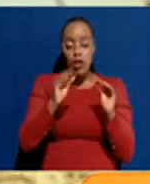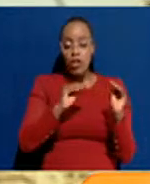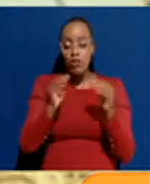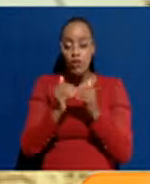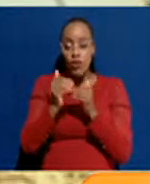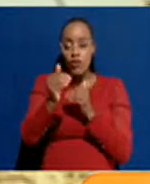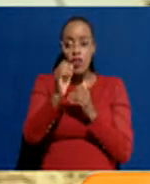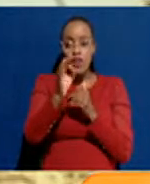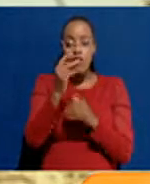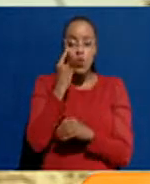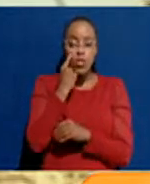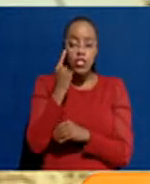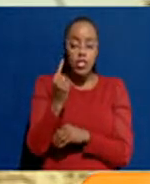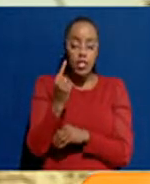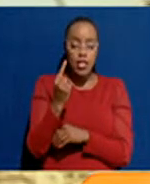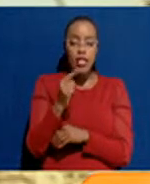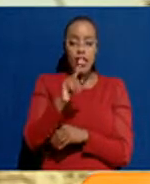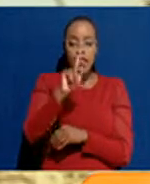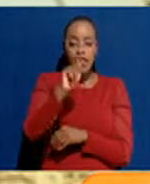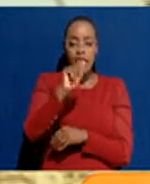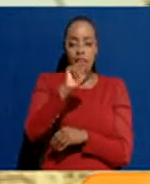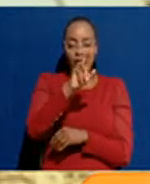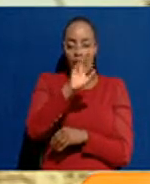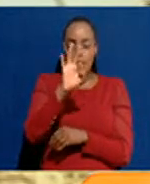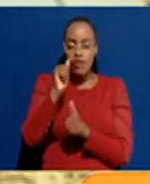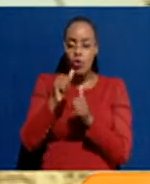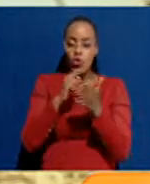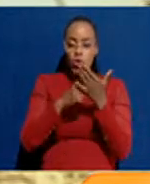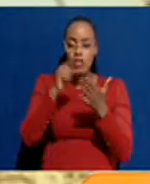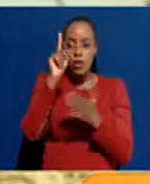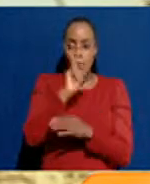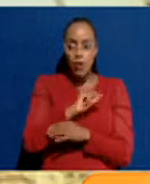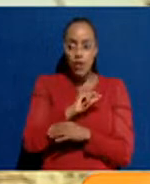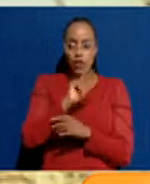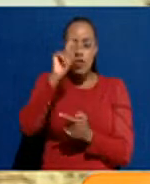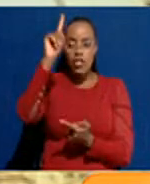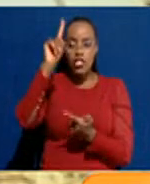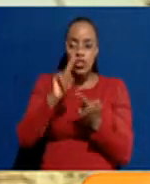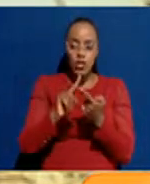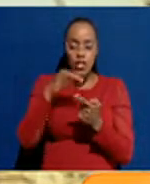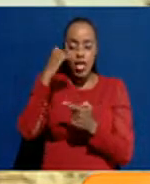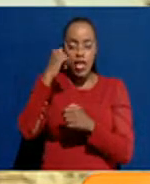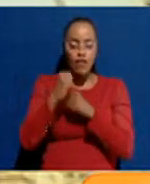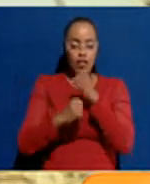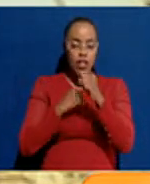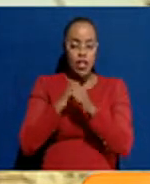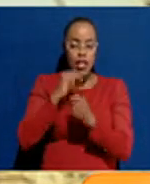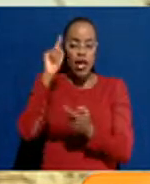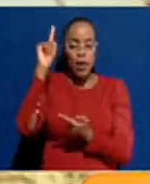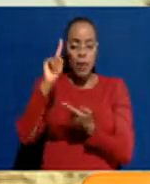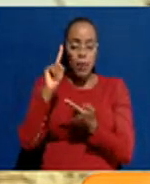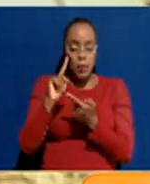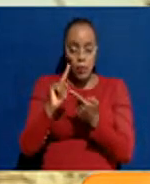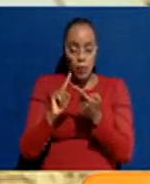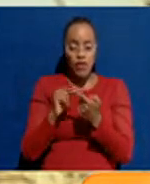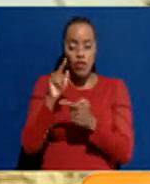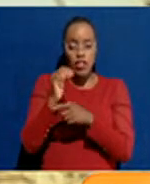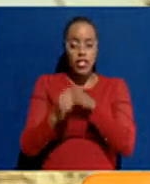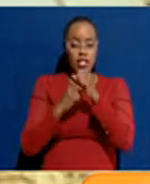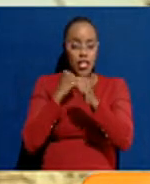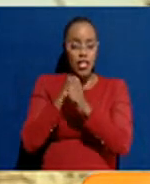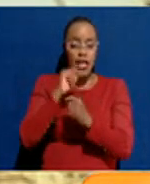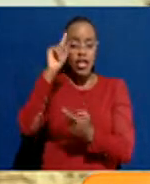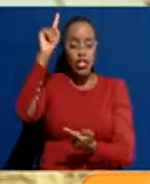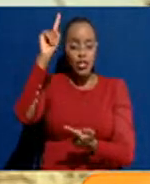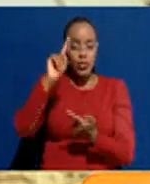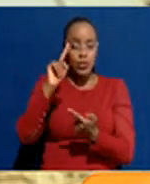if you look even at the tariff that was approved by the regulator, Sam, it's reducing year by year. The tariff for this year